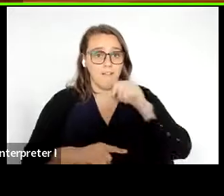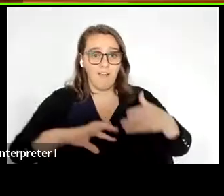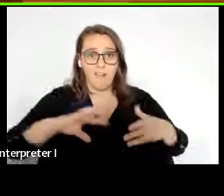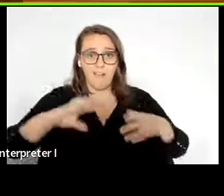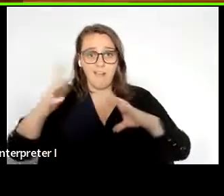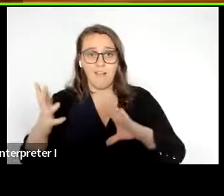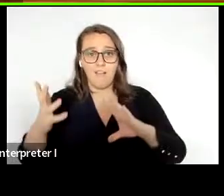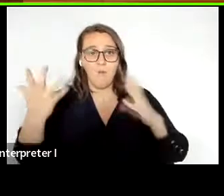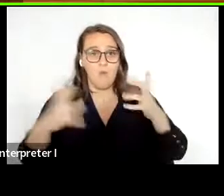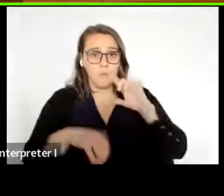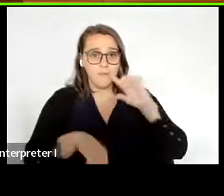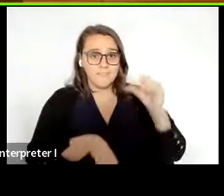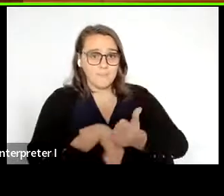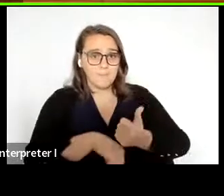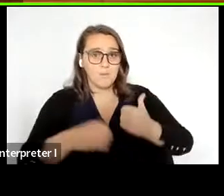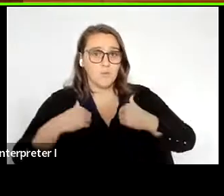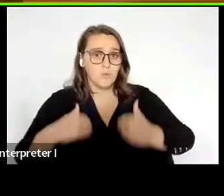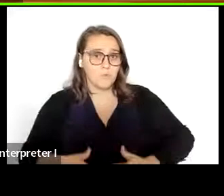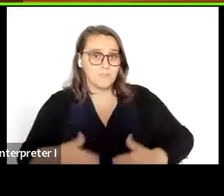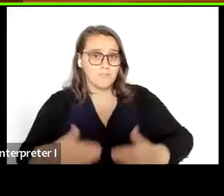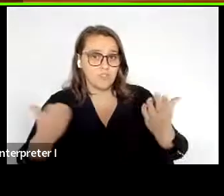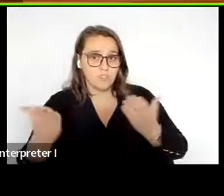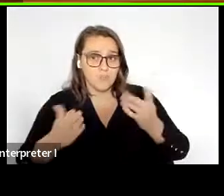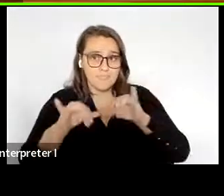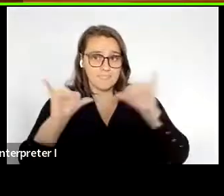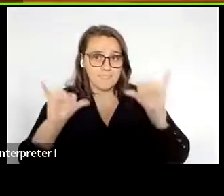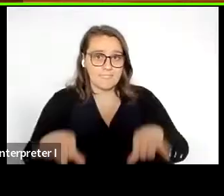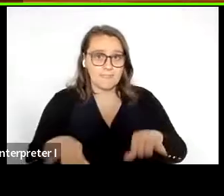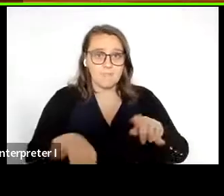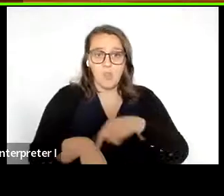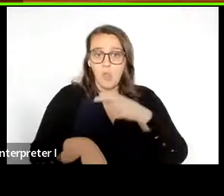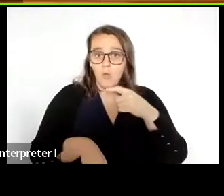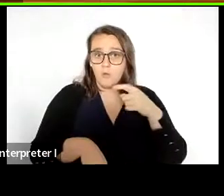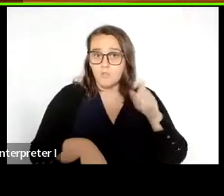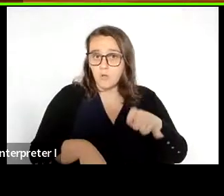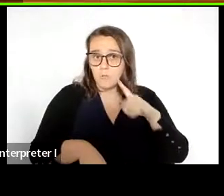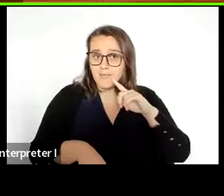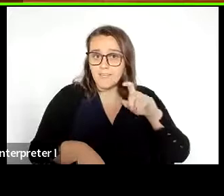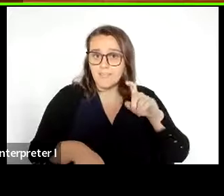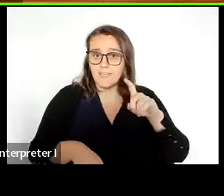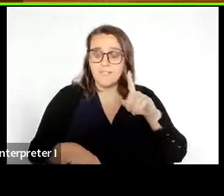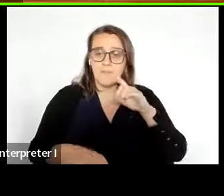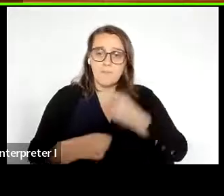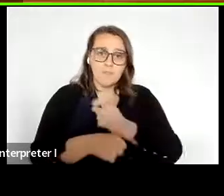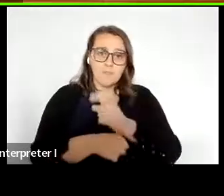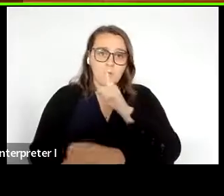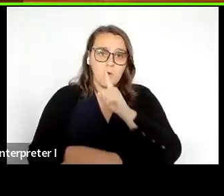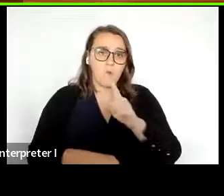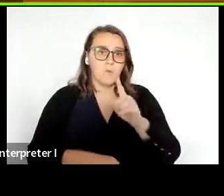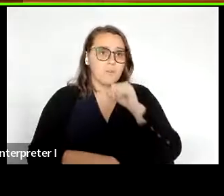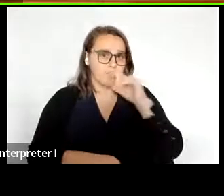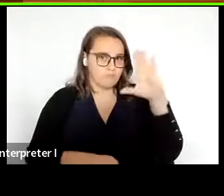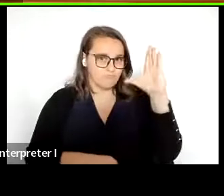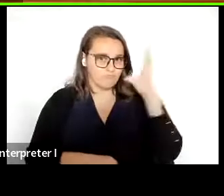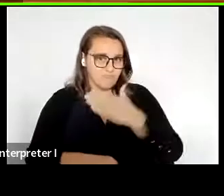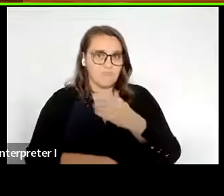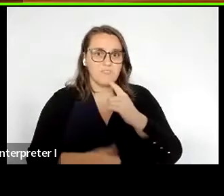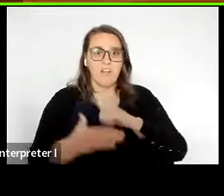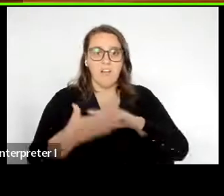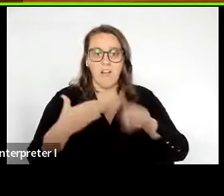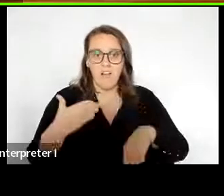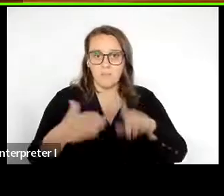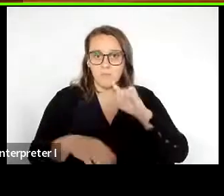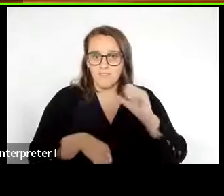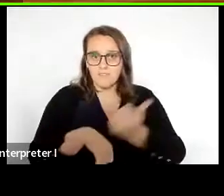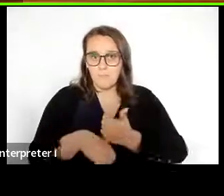human services system. In the long term, we need to make sure our work here does not overlook long-term consequences of setting